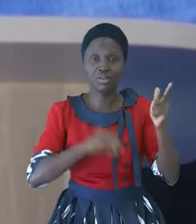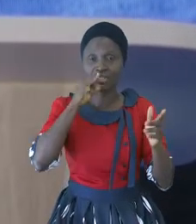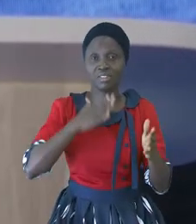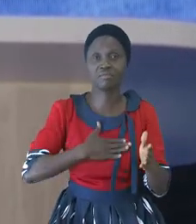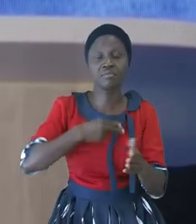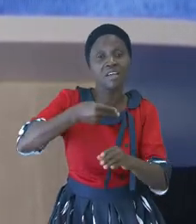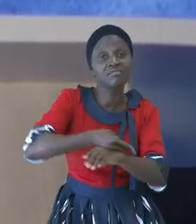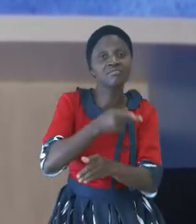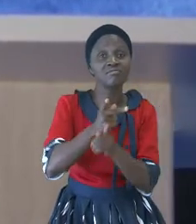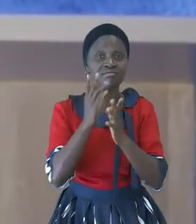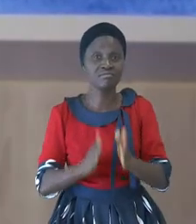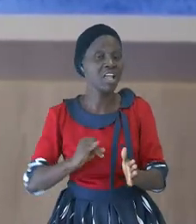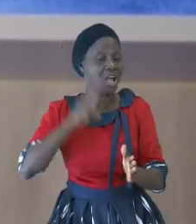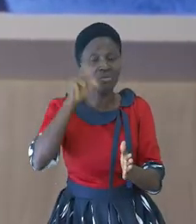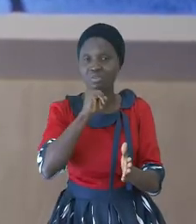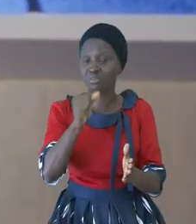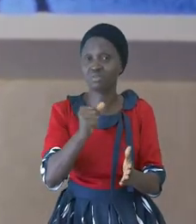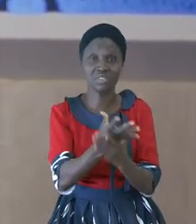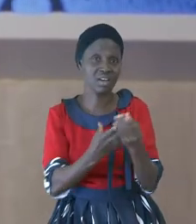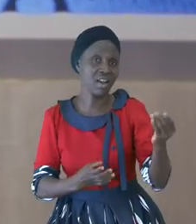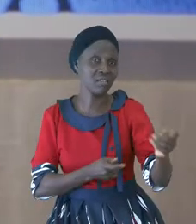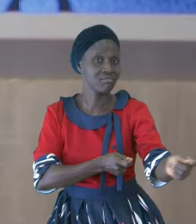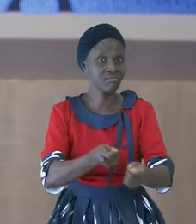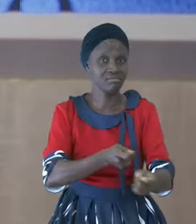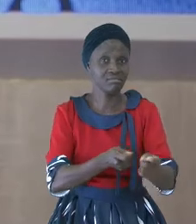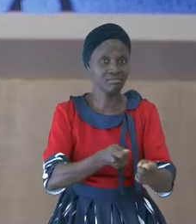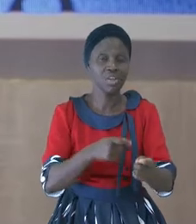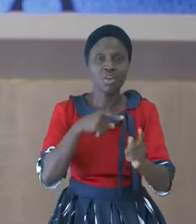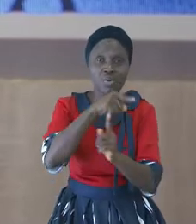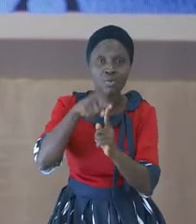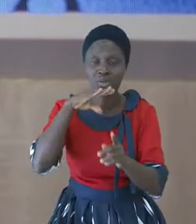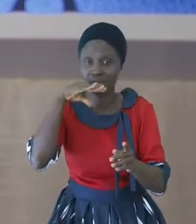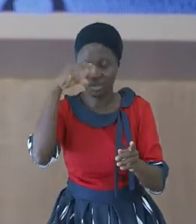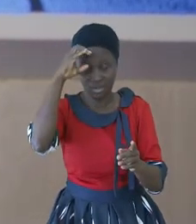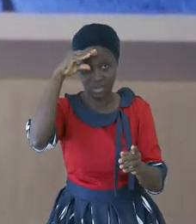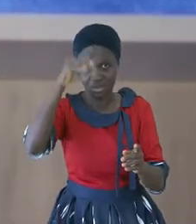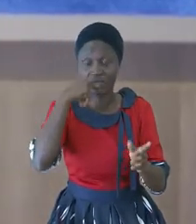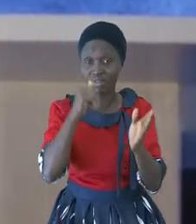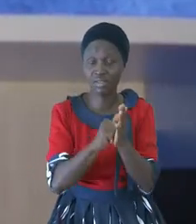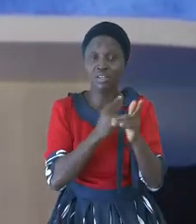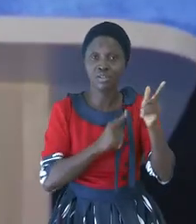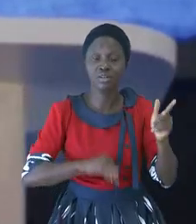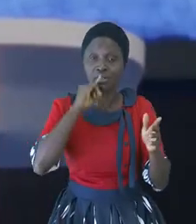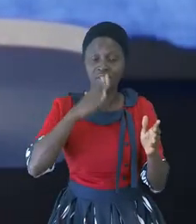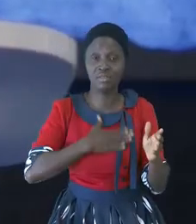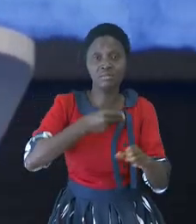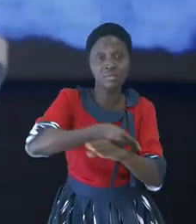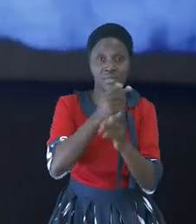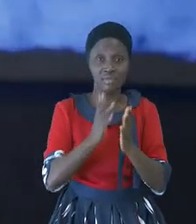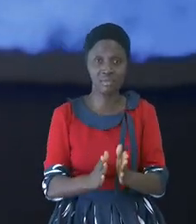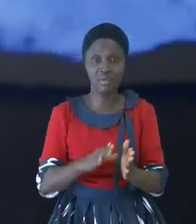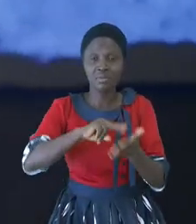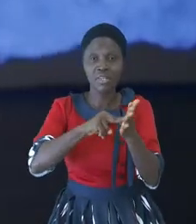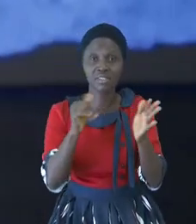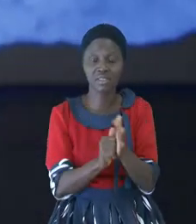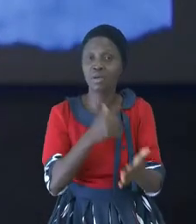dominion. That's what he's saying. When it says, the Lord is my shepherd, I shall not, what he said, whatever I need. I